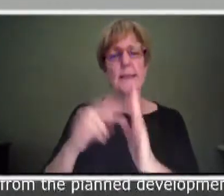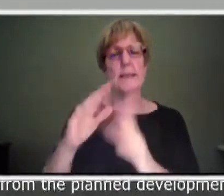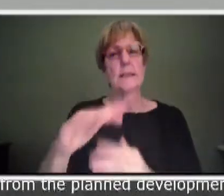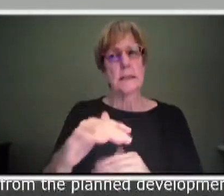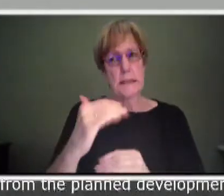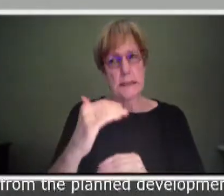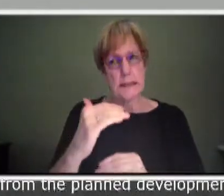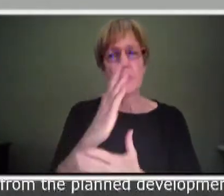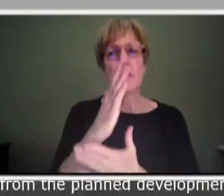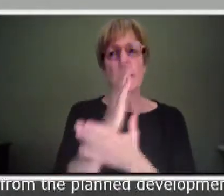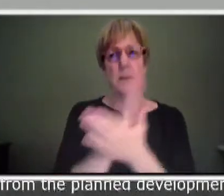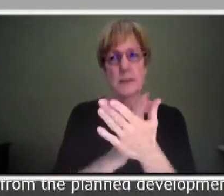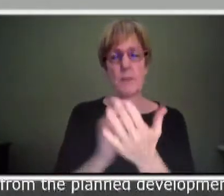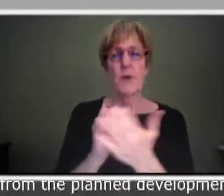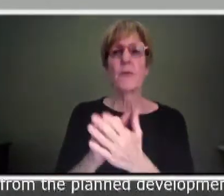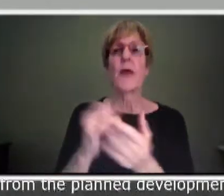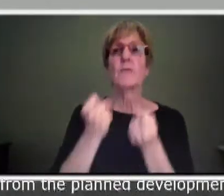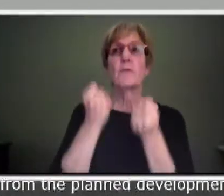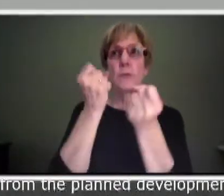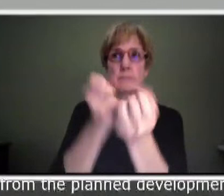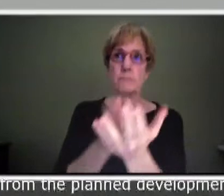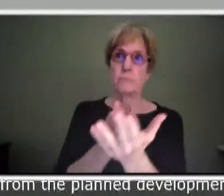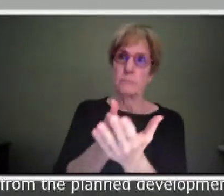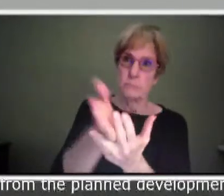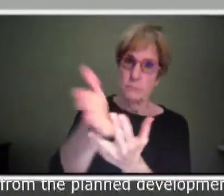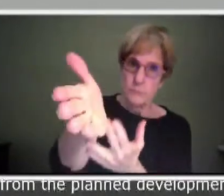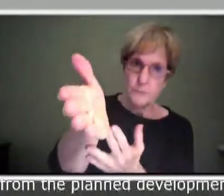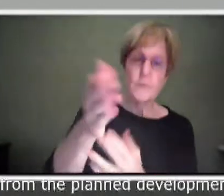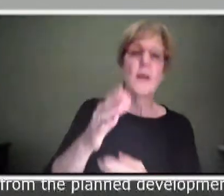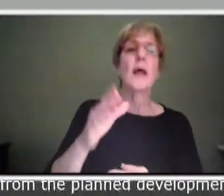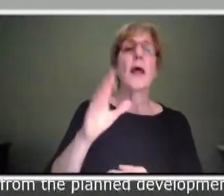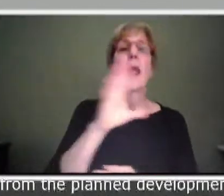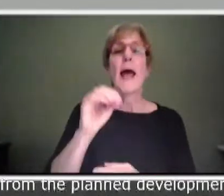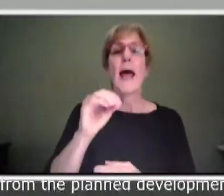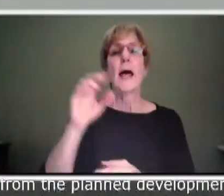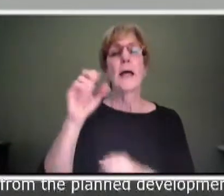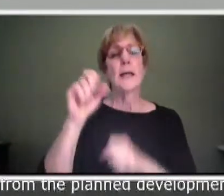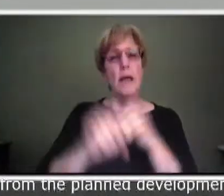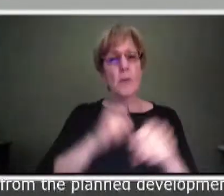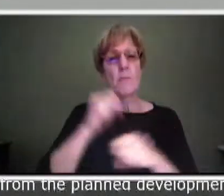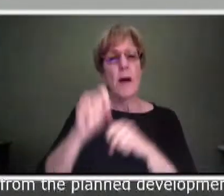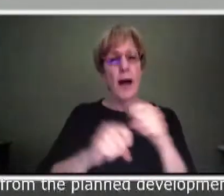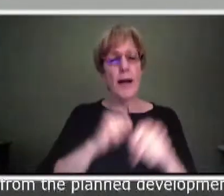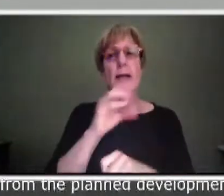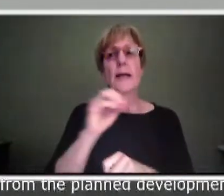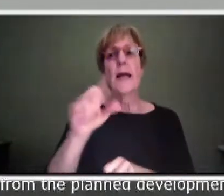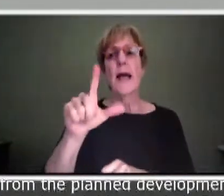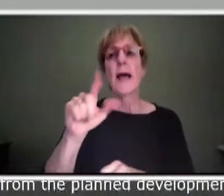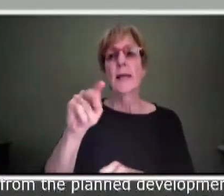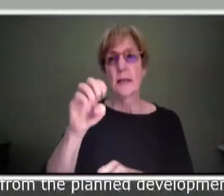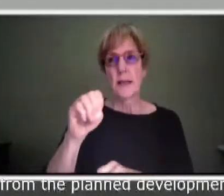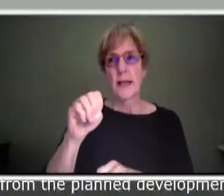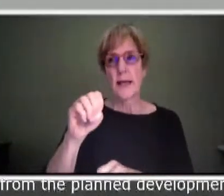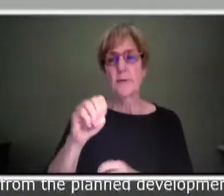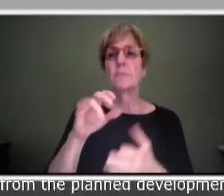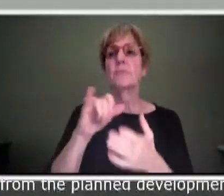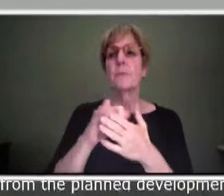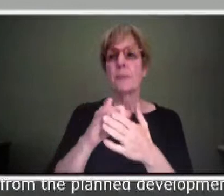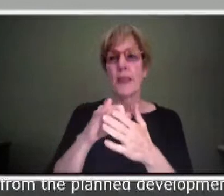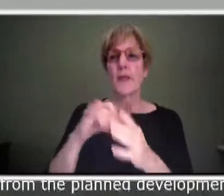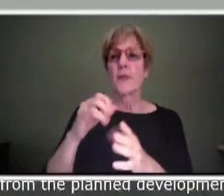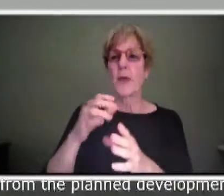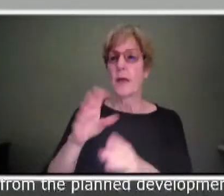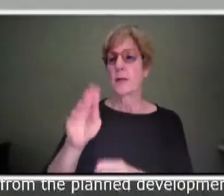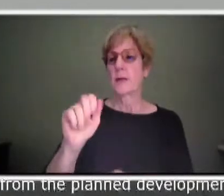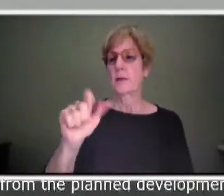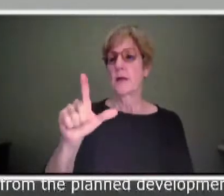that through vehicle traffic from the project. Does also incorporate a bike signal and lane to allow through bicycle connectivity on Baldwin Ave across